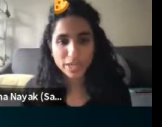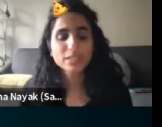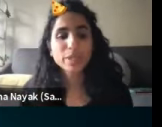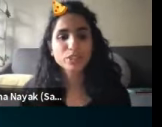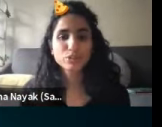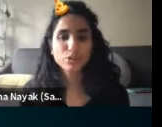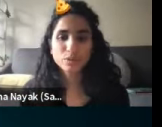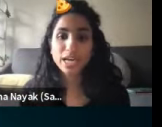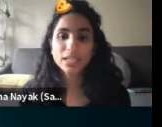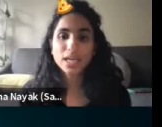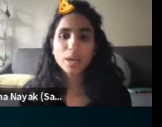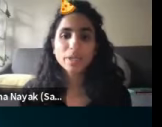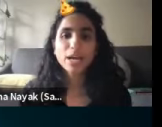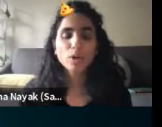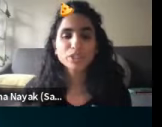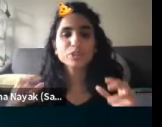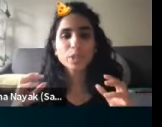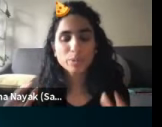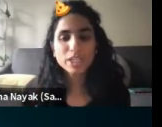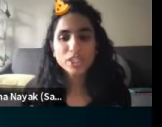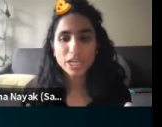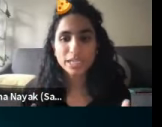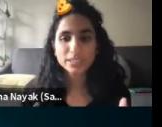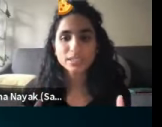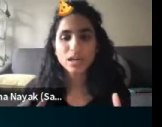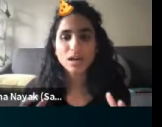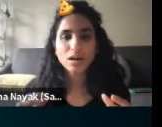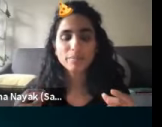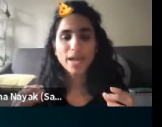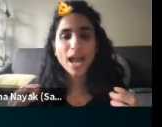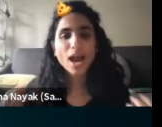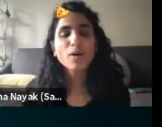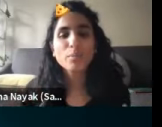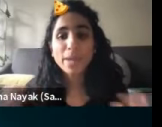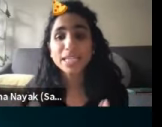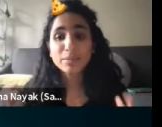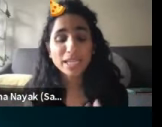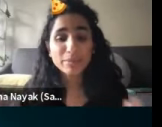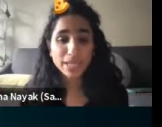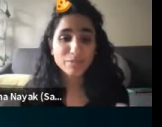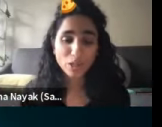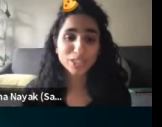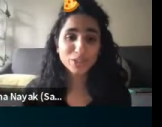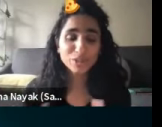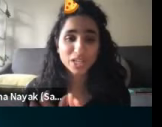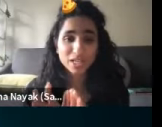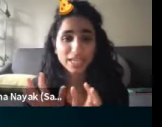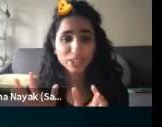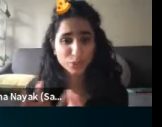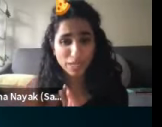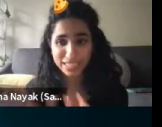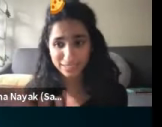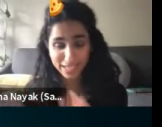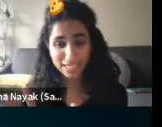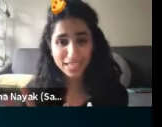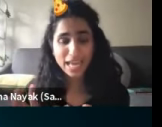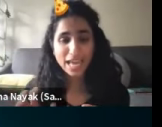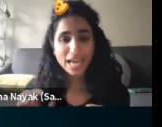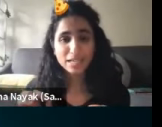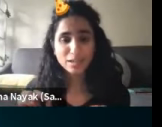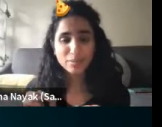really don't expect you to know that. But I want you to appreciate how many, many, many molecules are kind of doing their